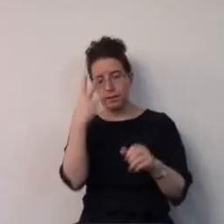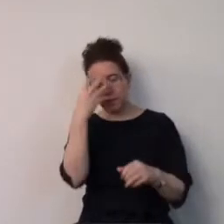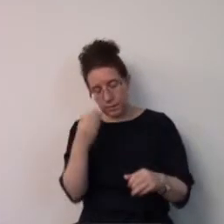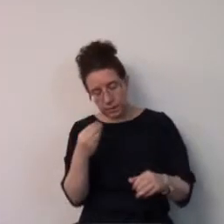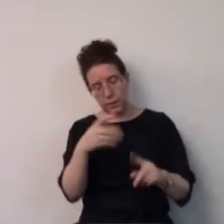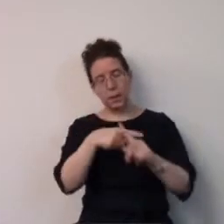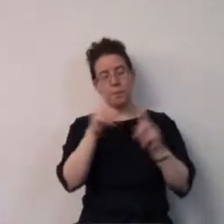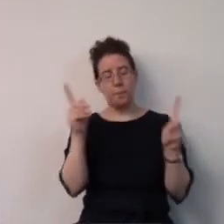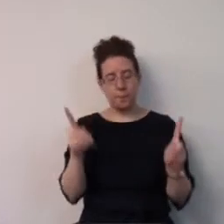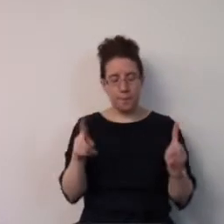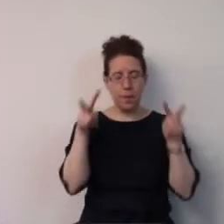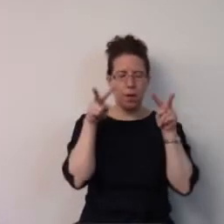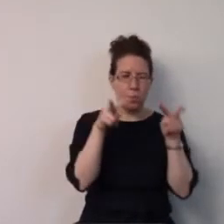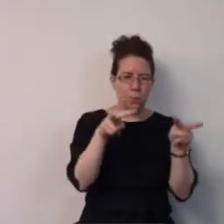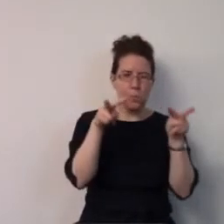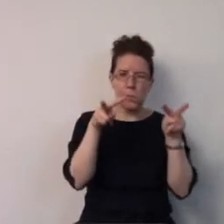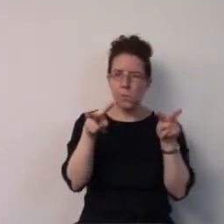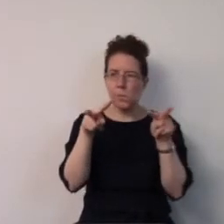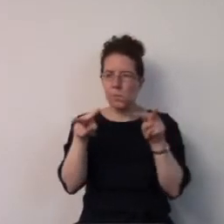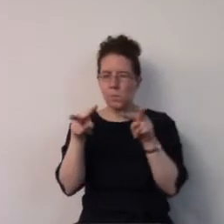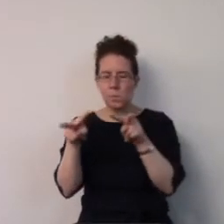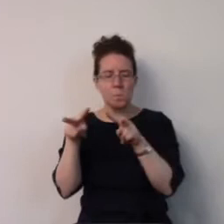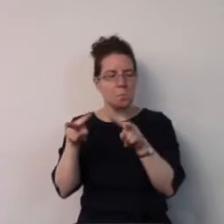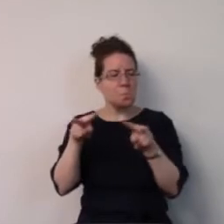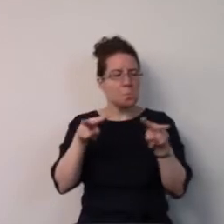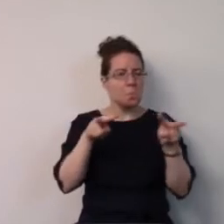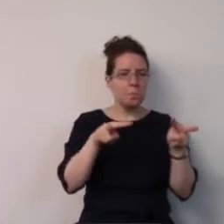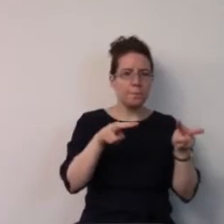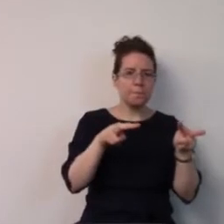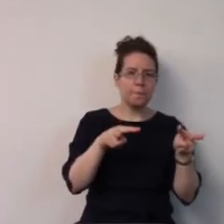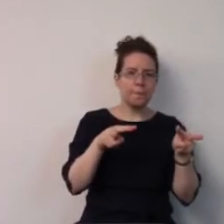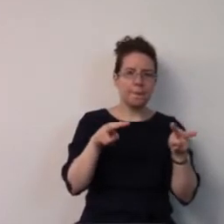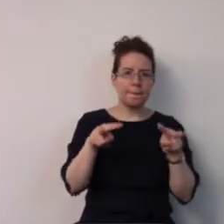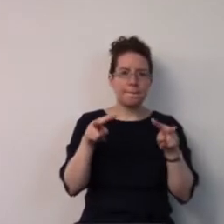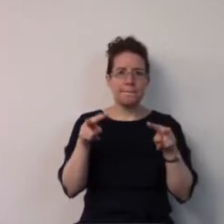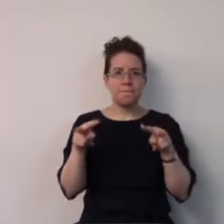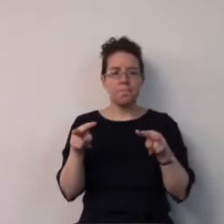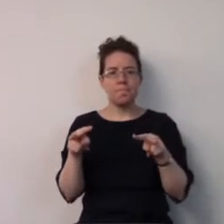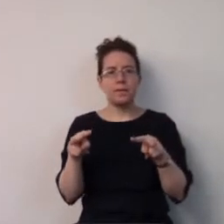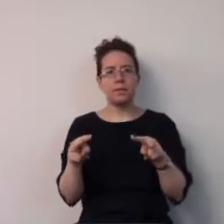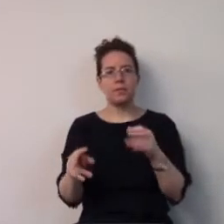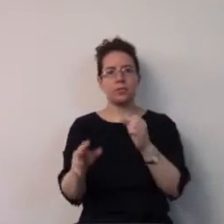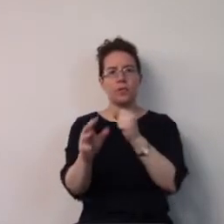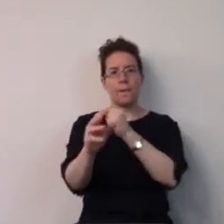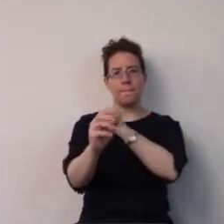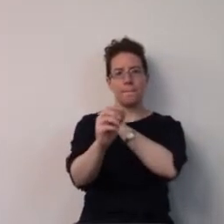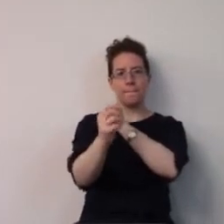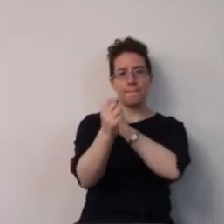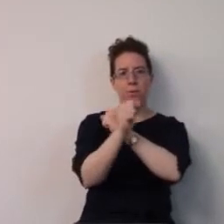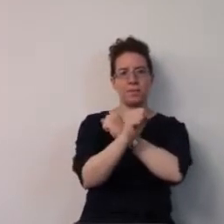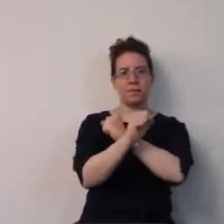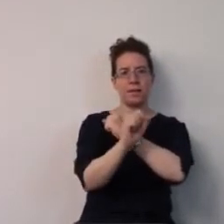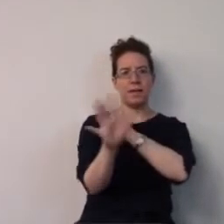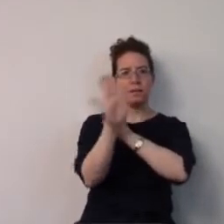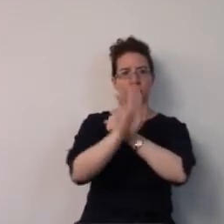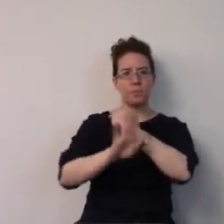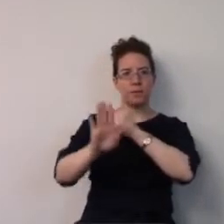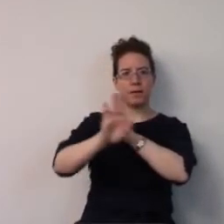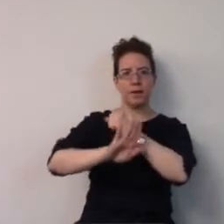look after, to protect, to guard. The word watch is recorded in the gospel 11